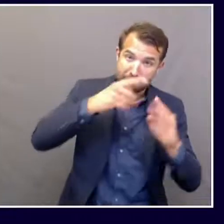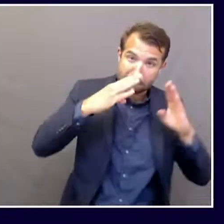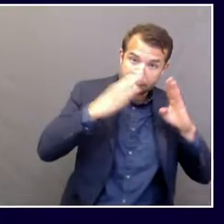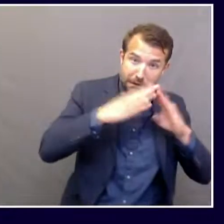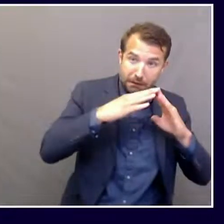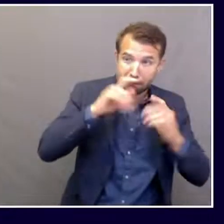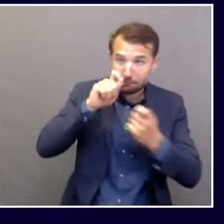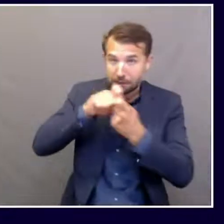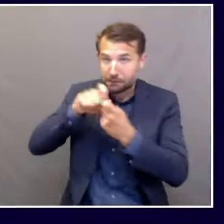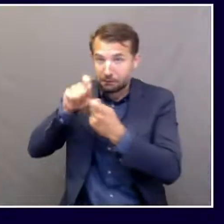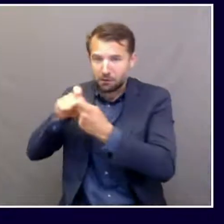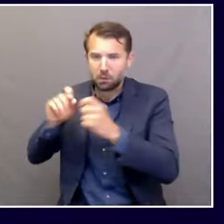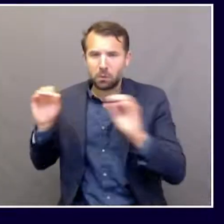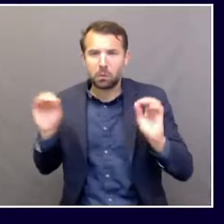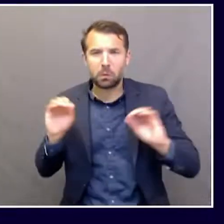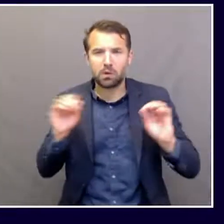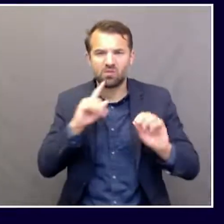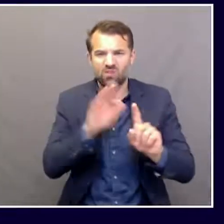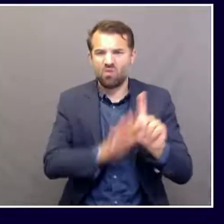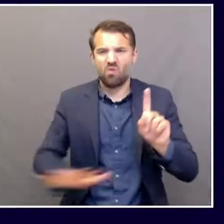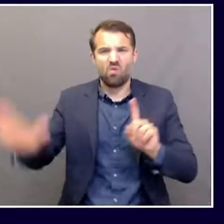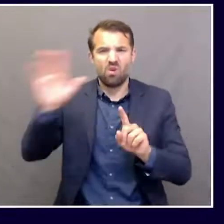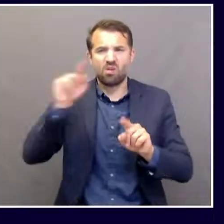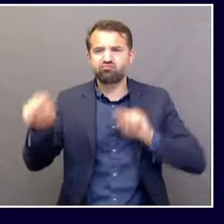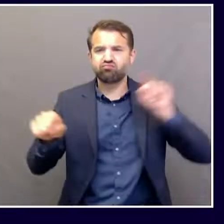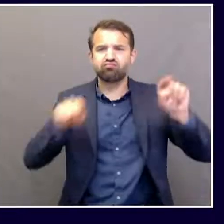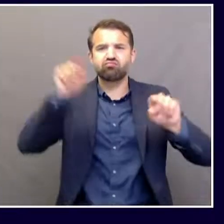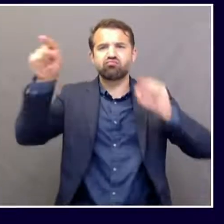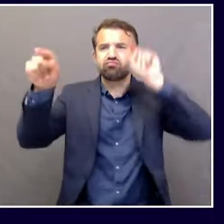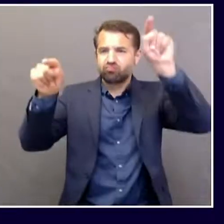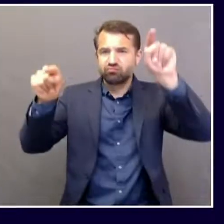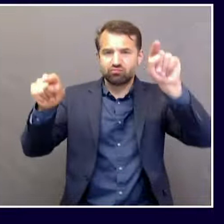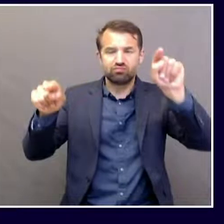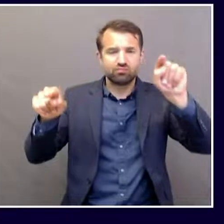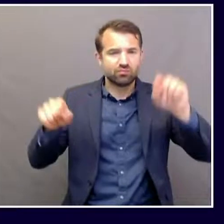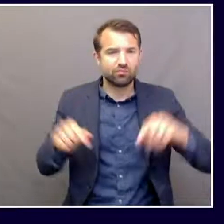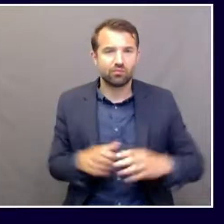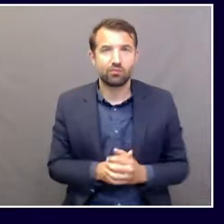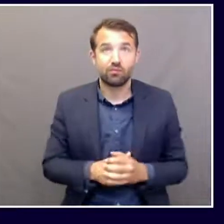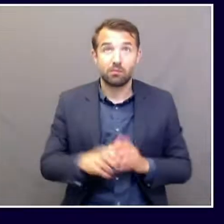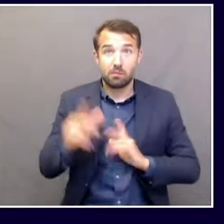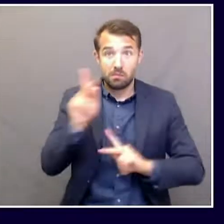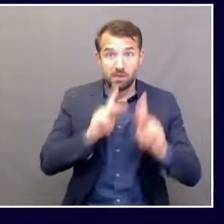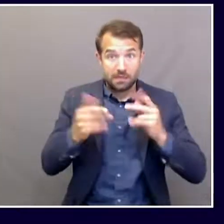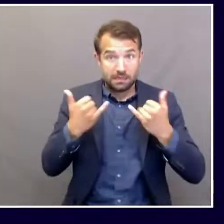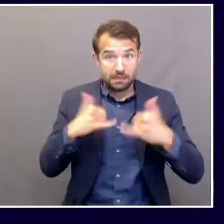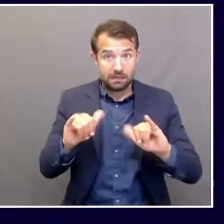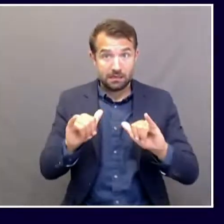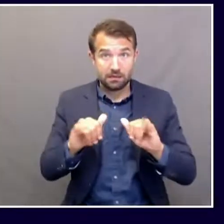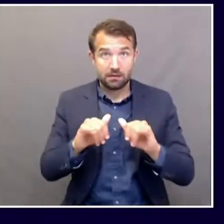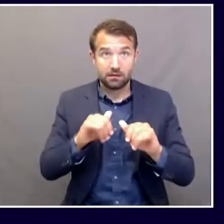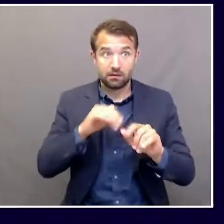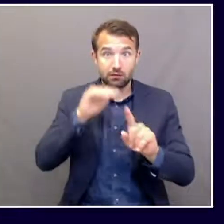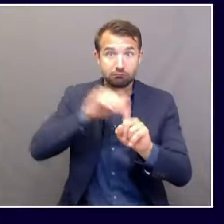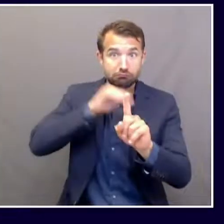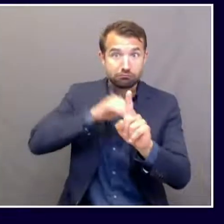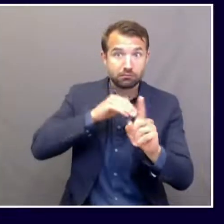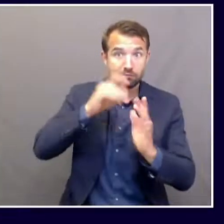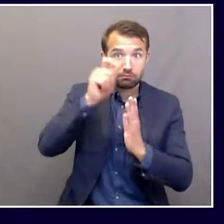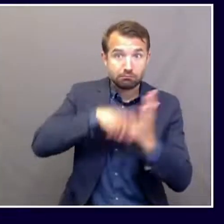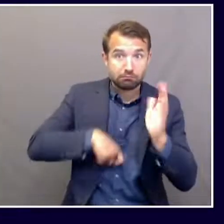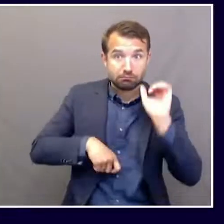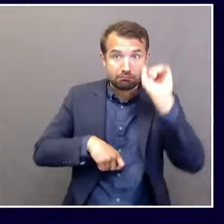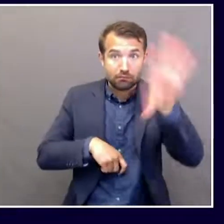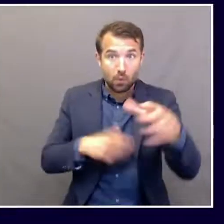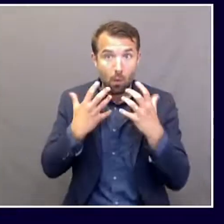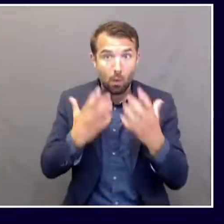Okay, great. And are applications still coming in? Is demand still, I guess, high for this program? They're still coming